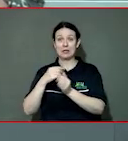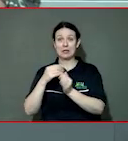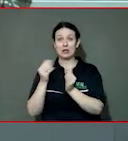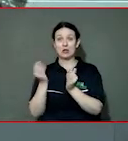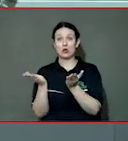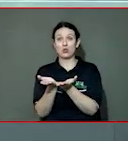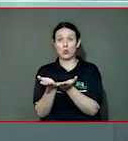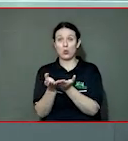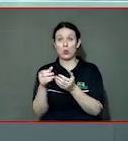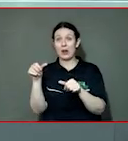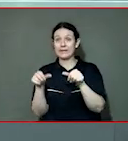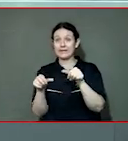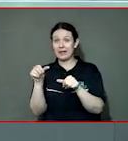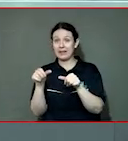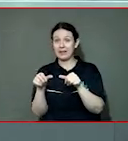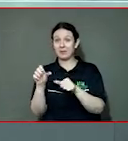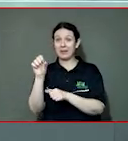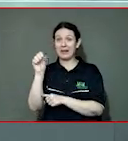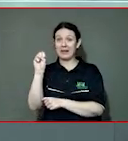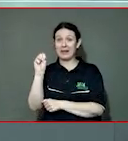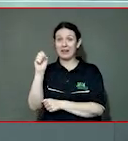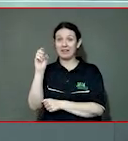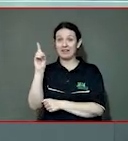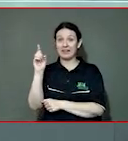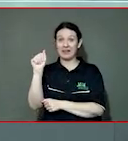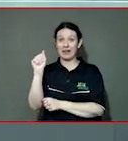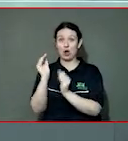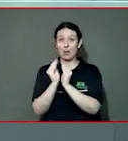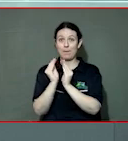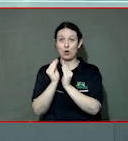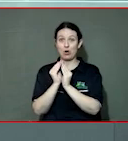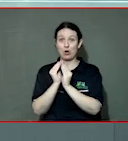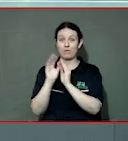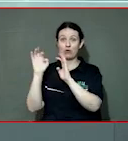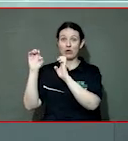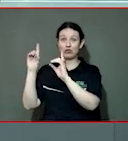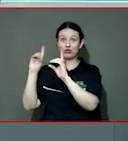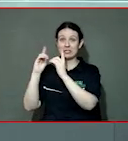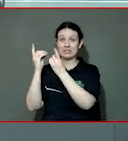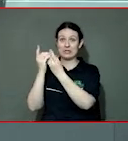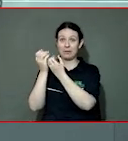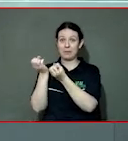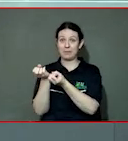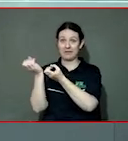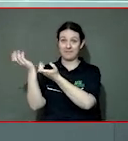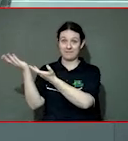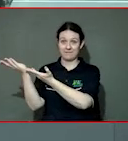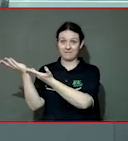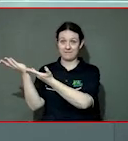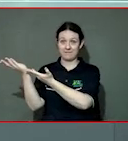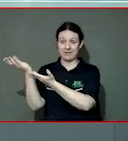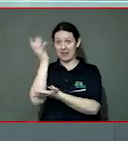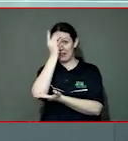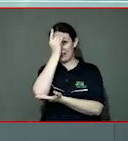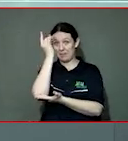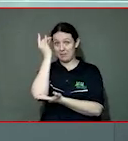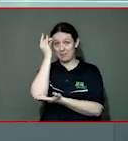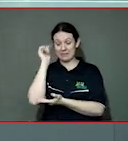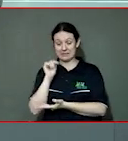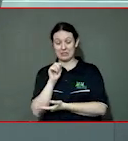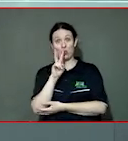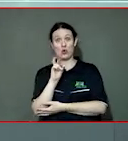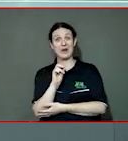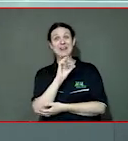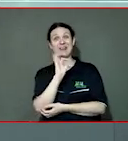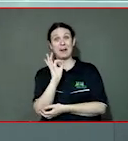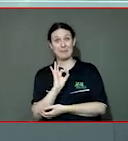school-based assessment, your SBA marks, to the department, and the March counts 20%